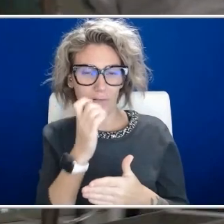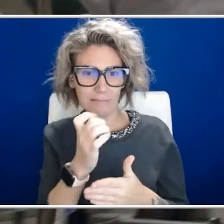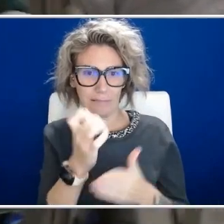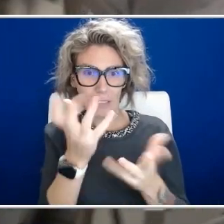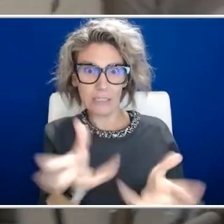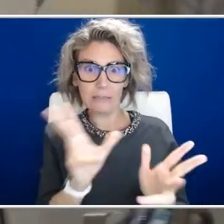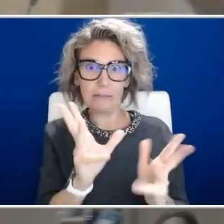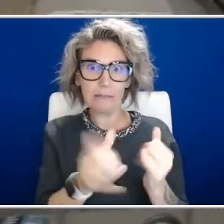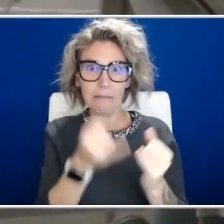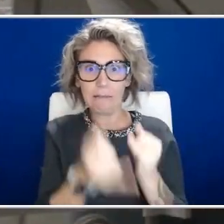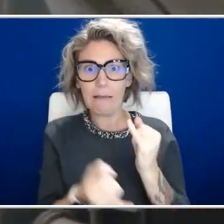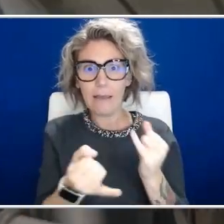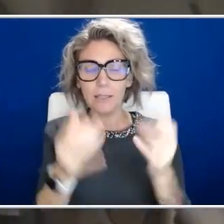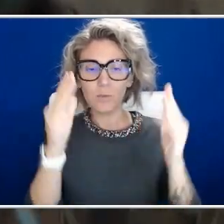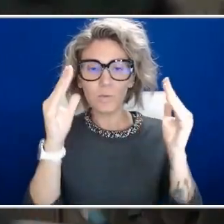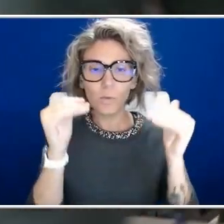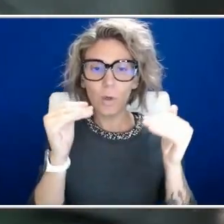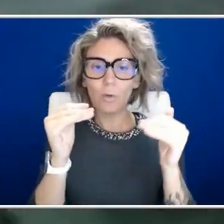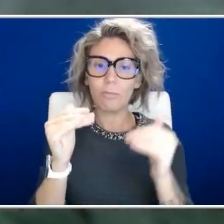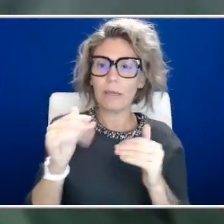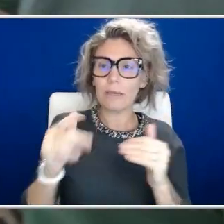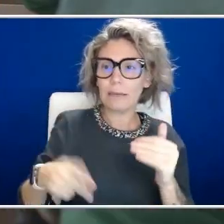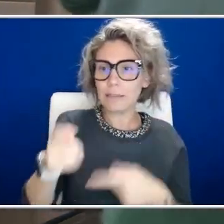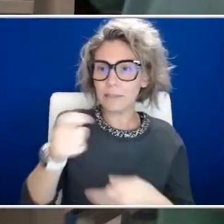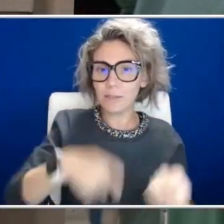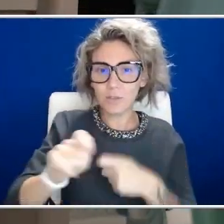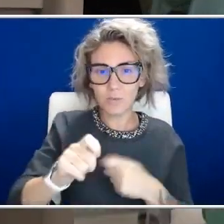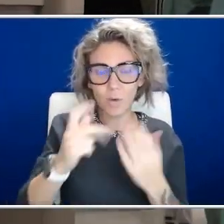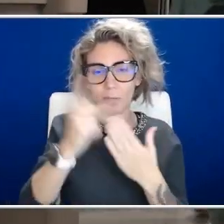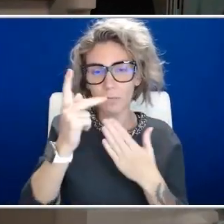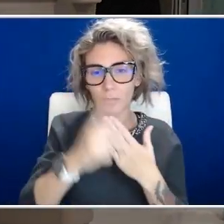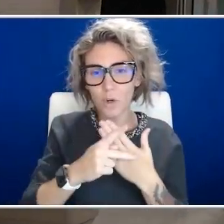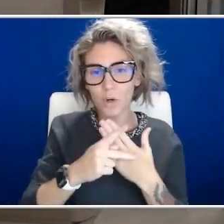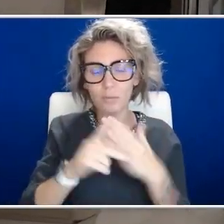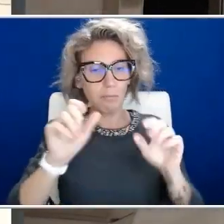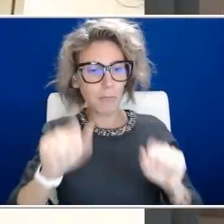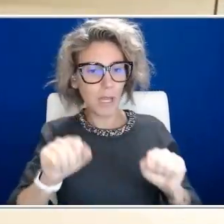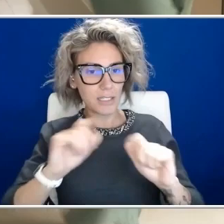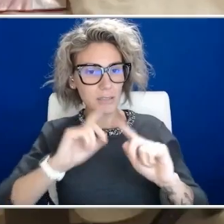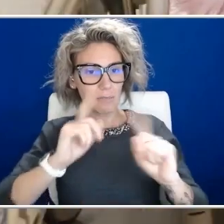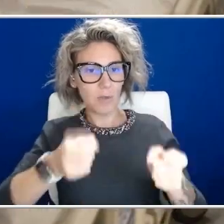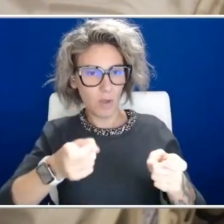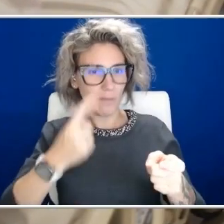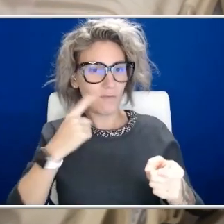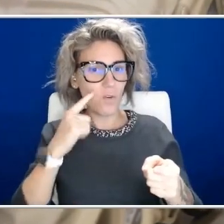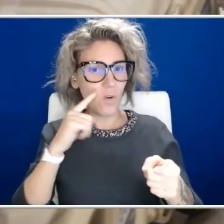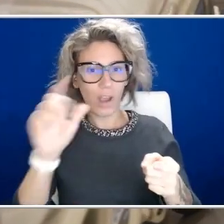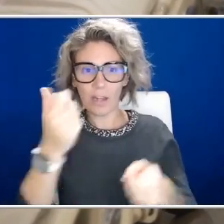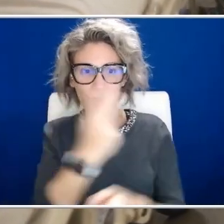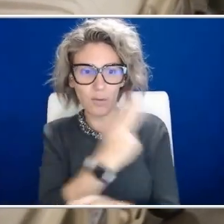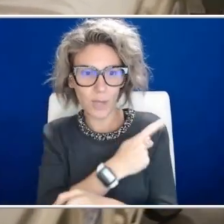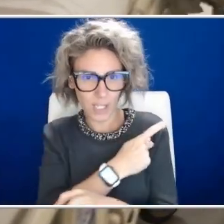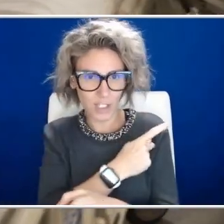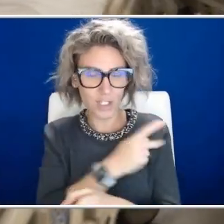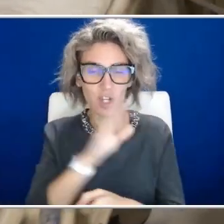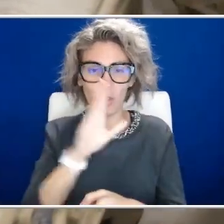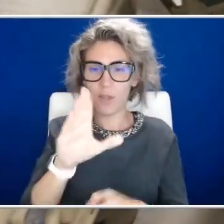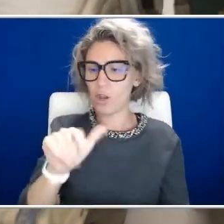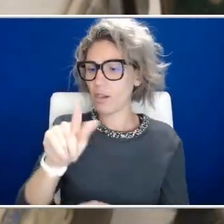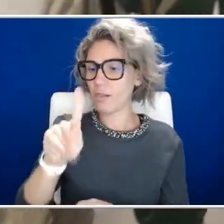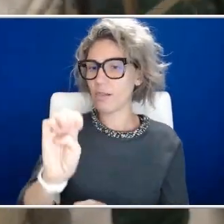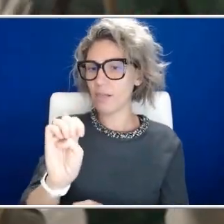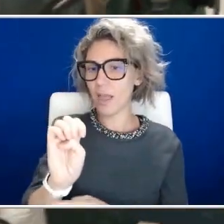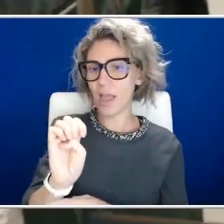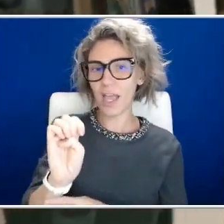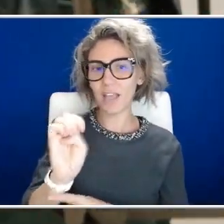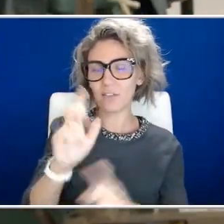kidney swap program is making it possible for Audrey to donate to another patient whose live donor wasn't a match for them,